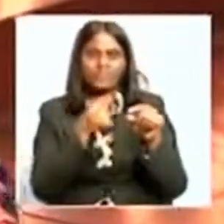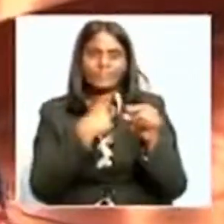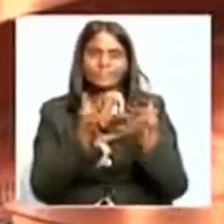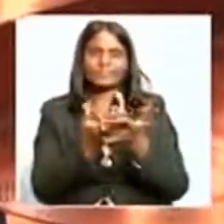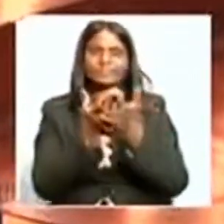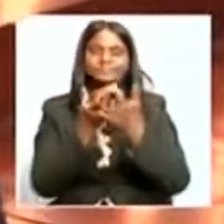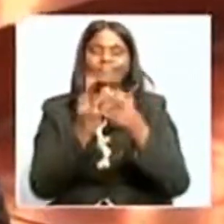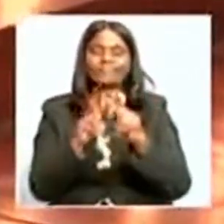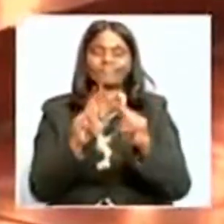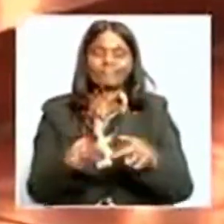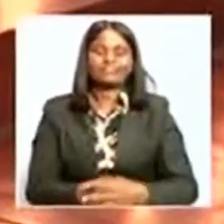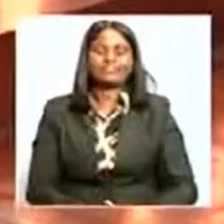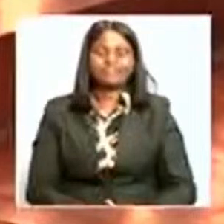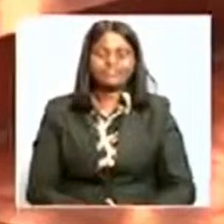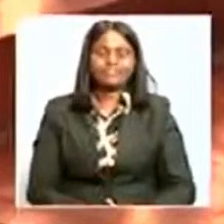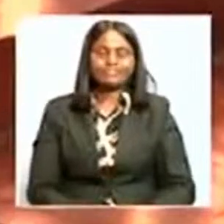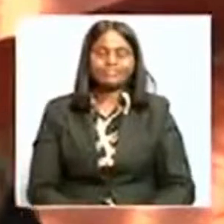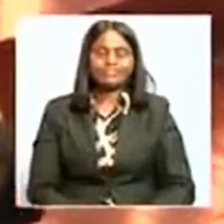submit, Chair. Okay.